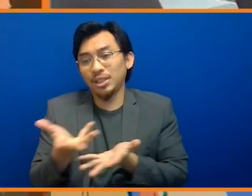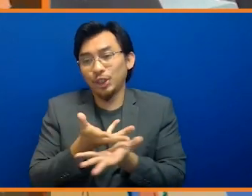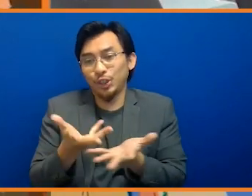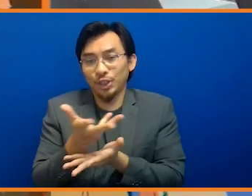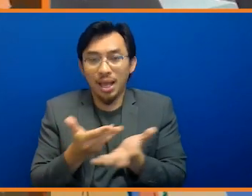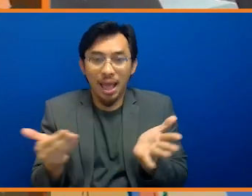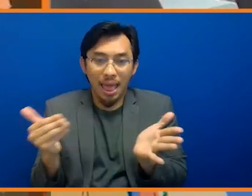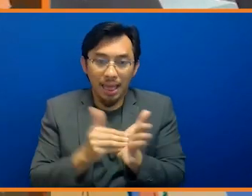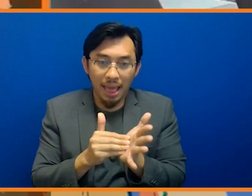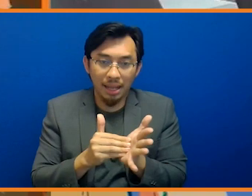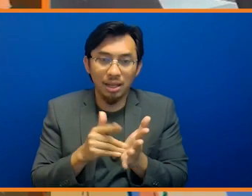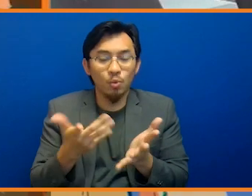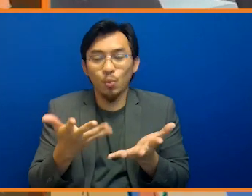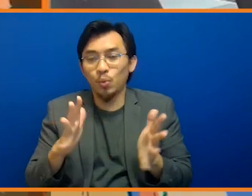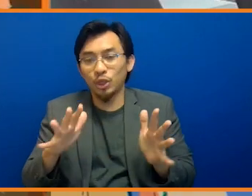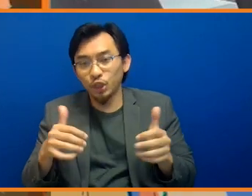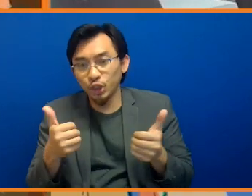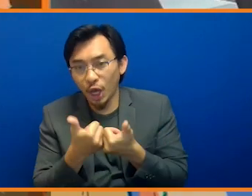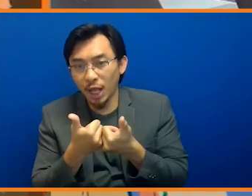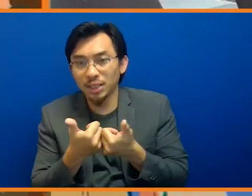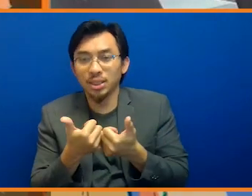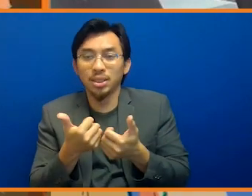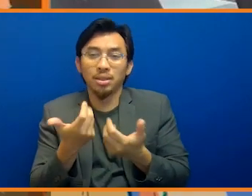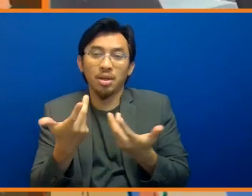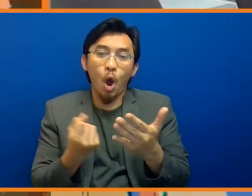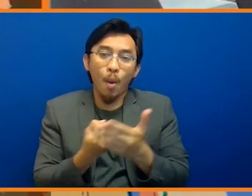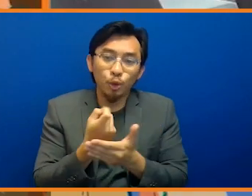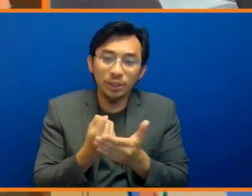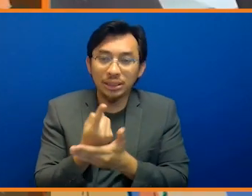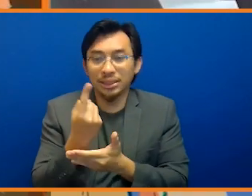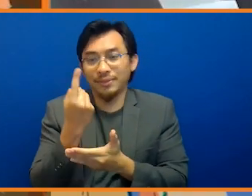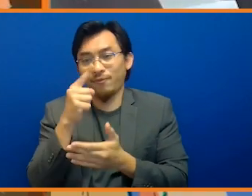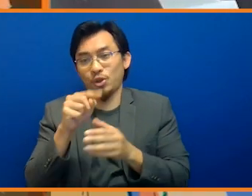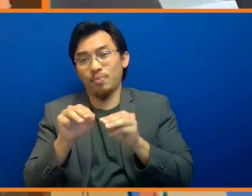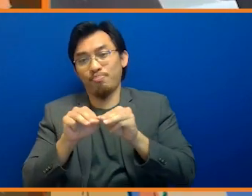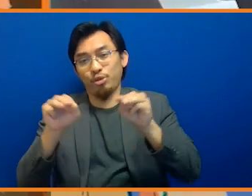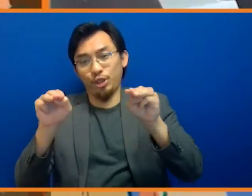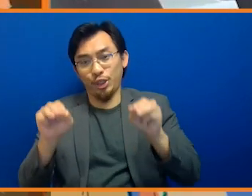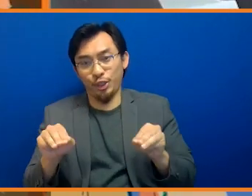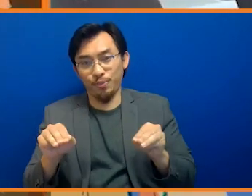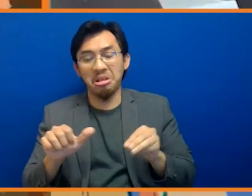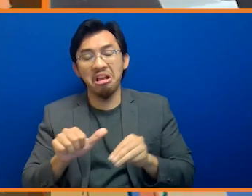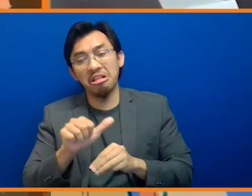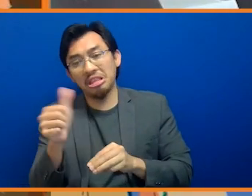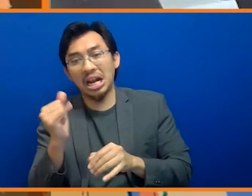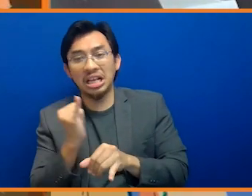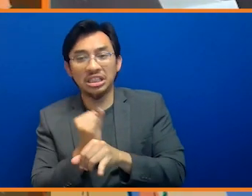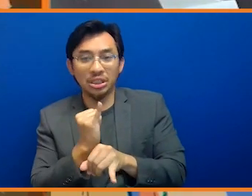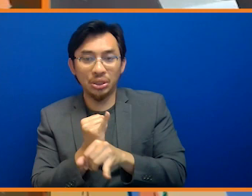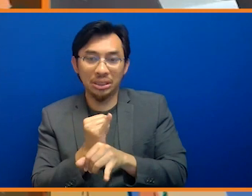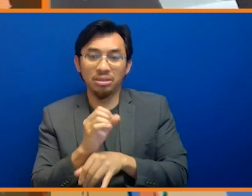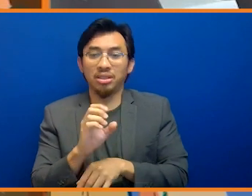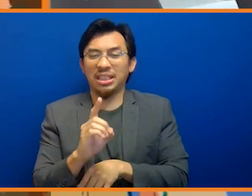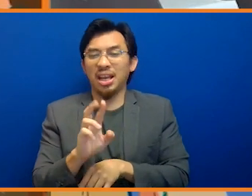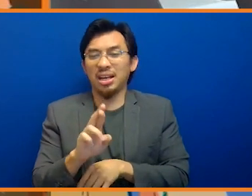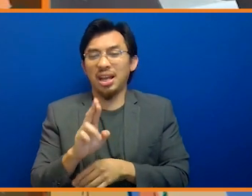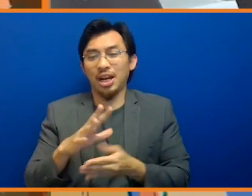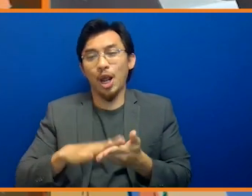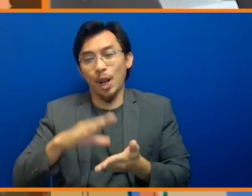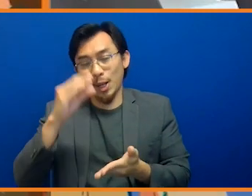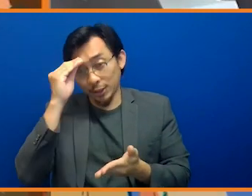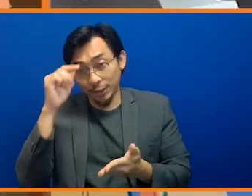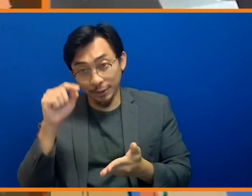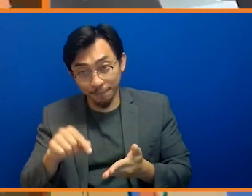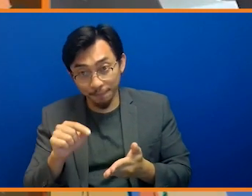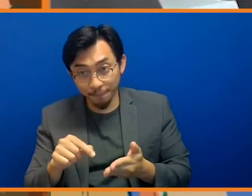again about challenges and opportunity for the museum and other institution on their lesson learned,